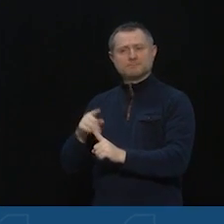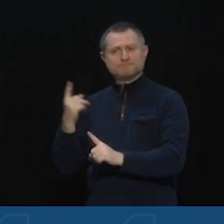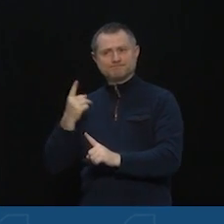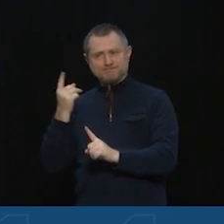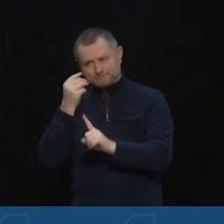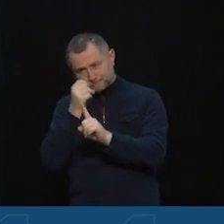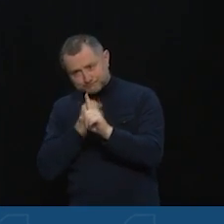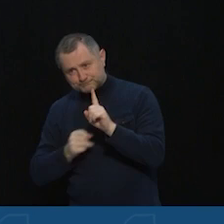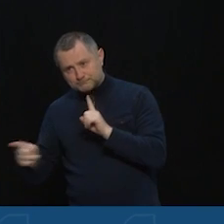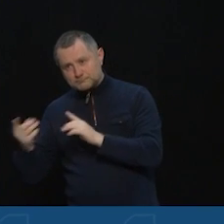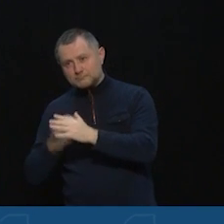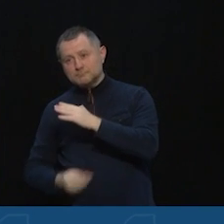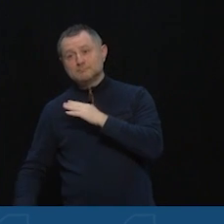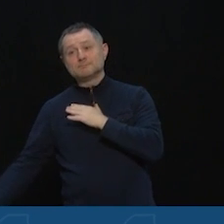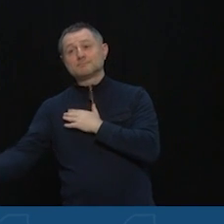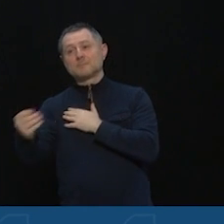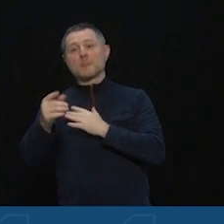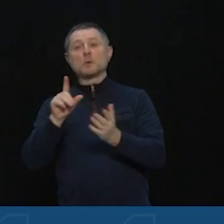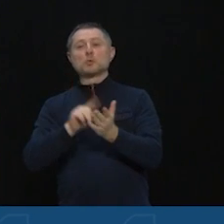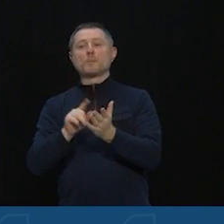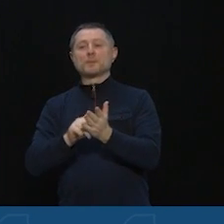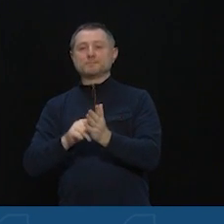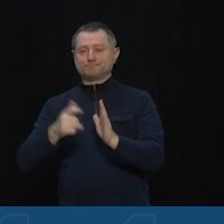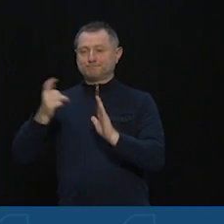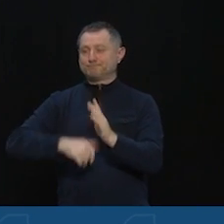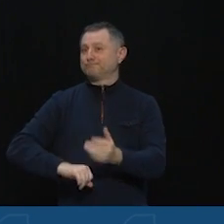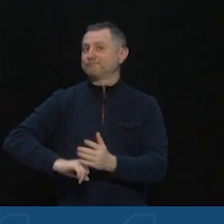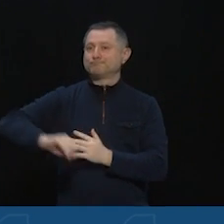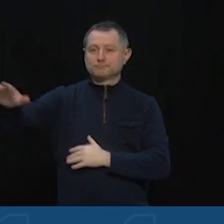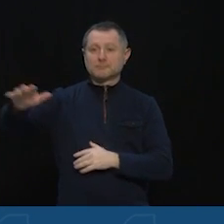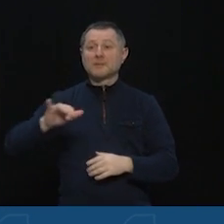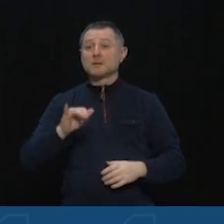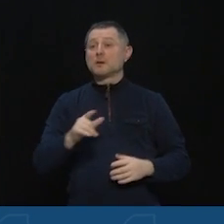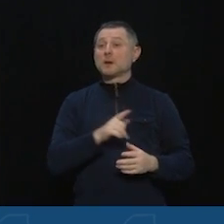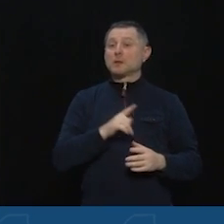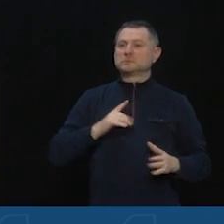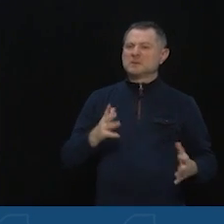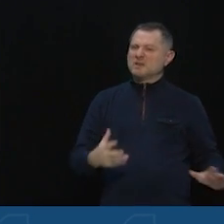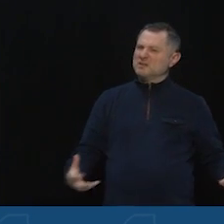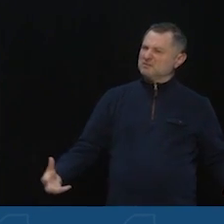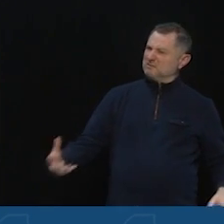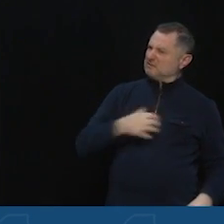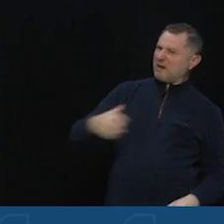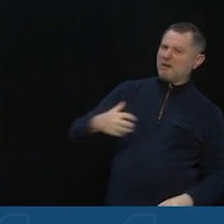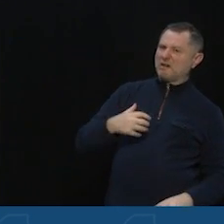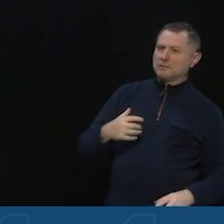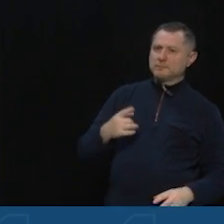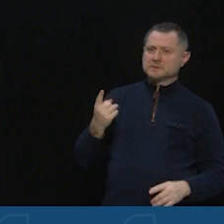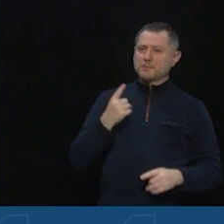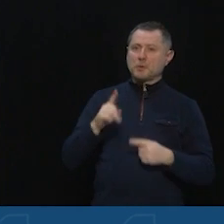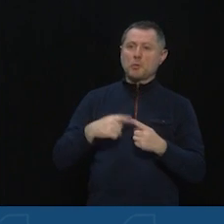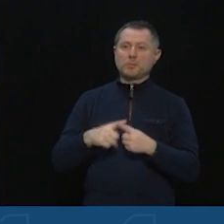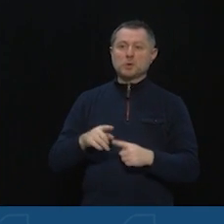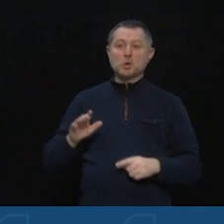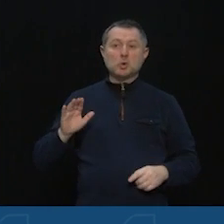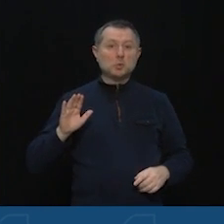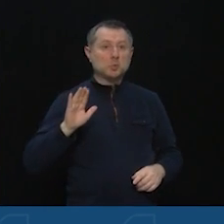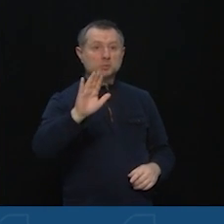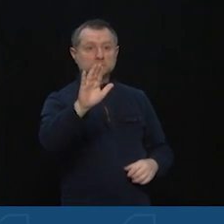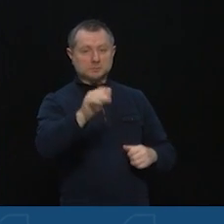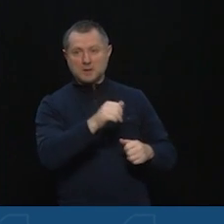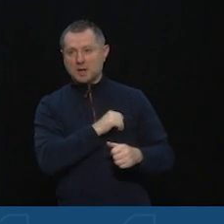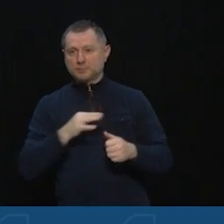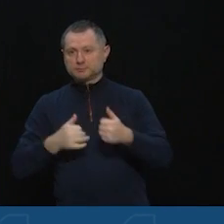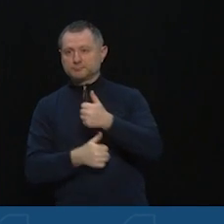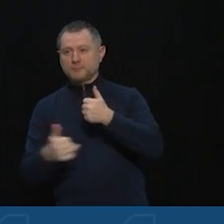these changes? And what do you say to criticism from legislators that are saying that somebody, somehow connected to your office, leaked this plan